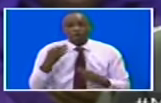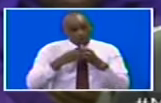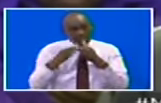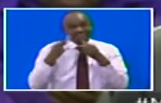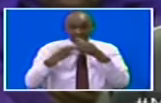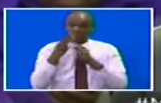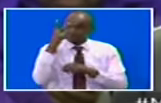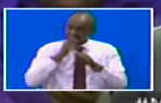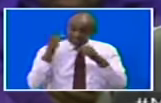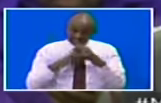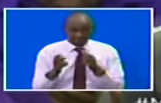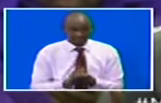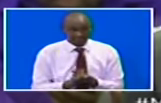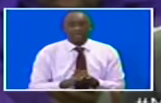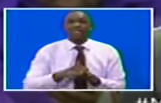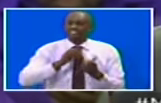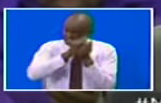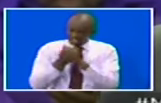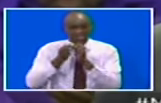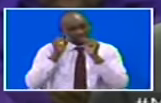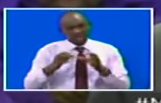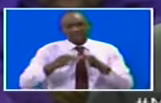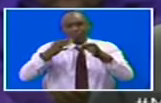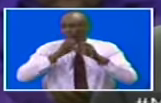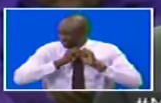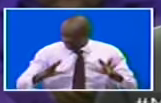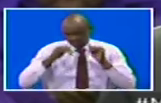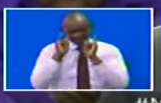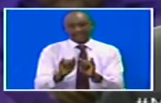August 8, 2017, and should not be moved.